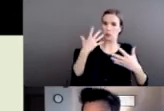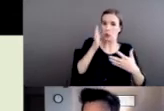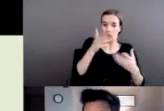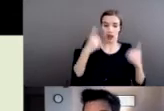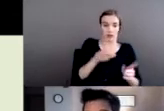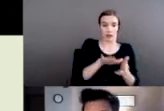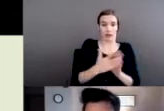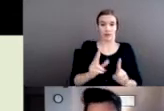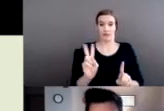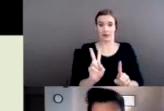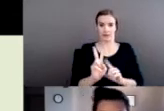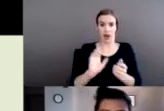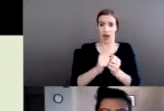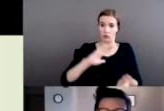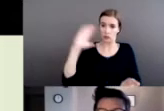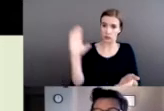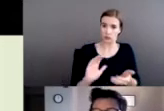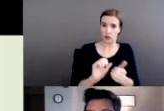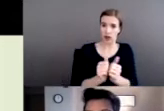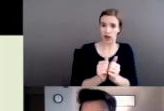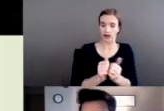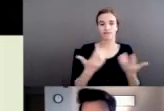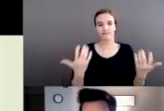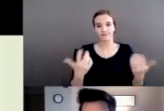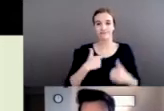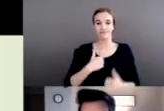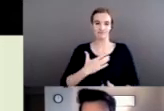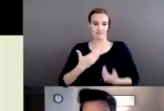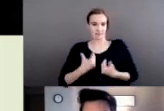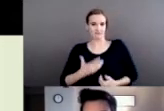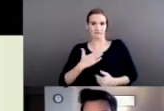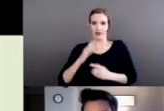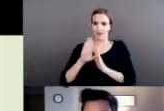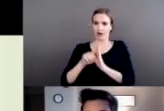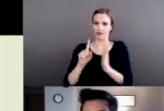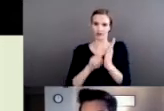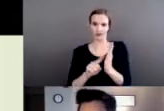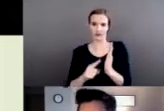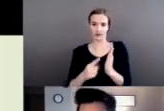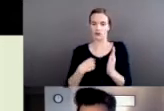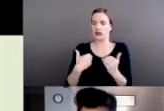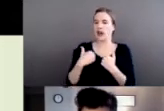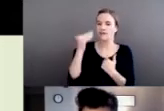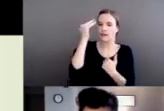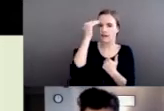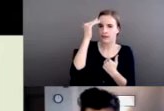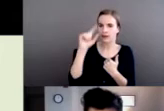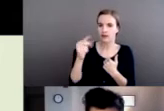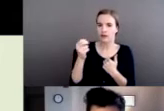Because I'm a researcher, a lot of our stuff is theory based. You know, we have theories as to why things